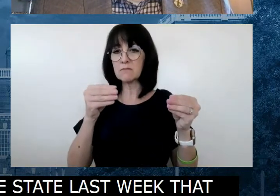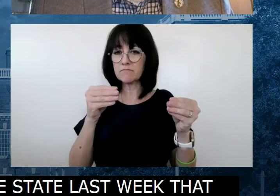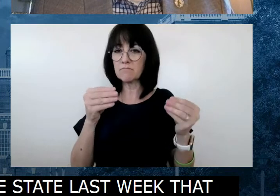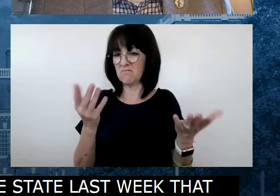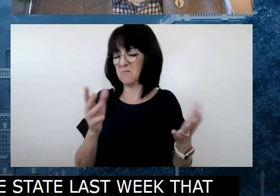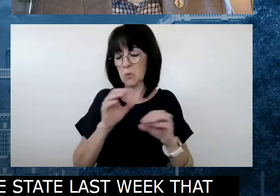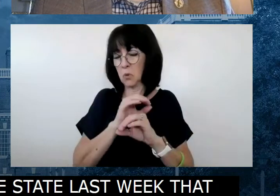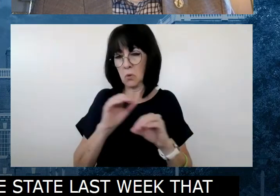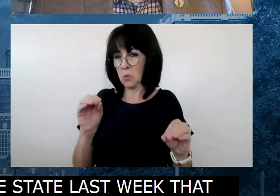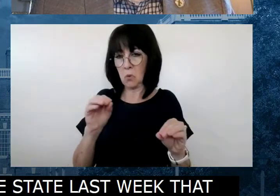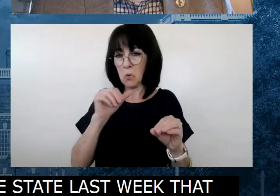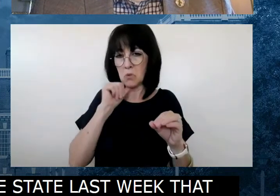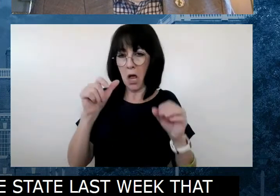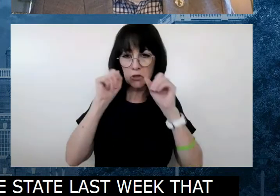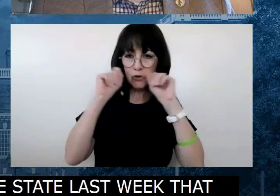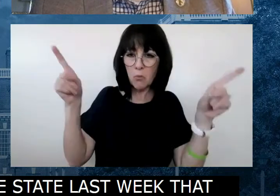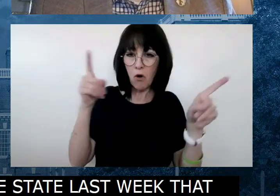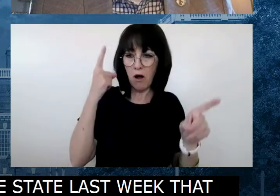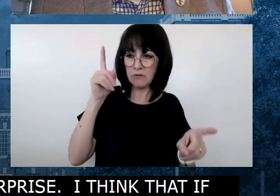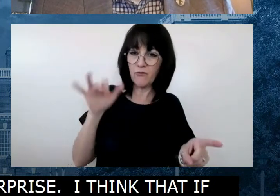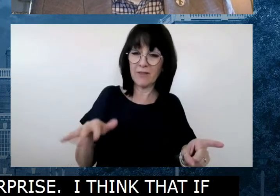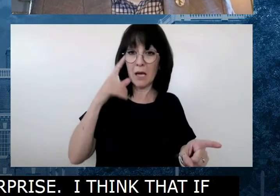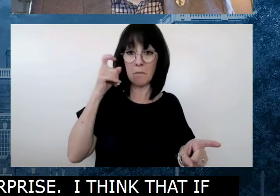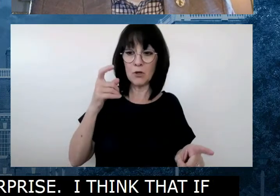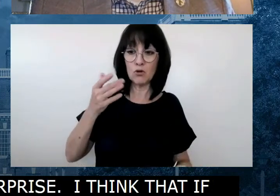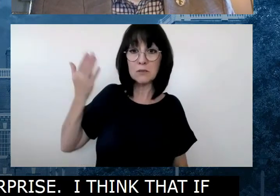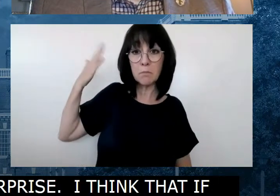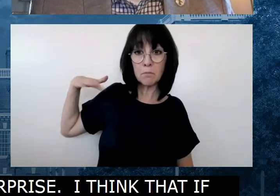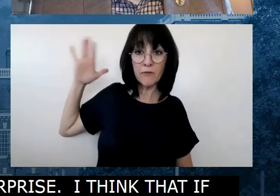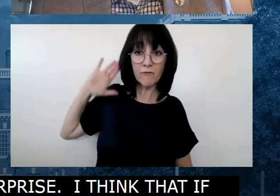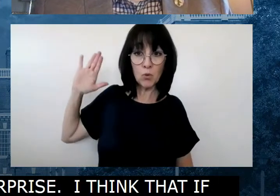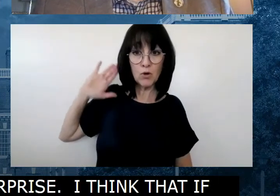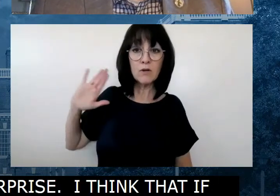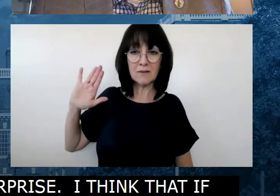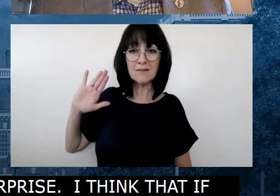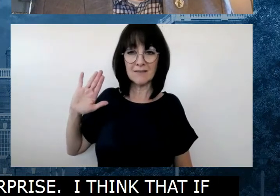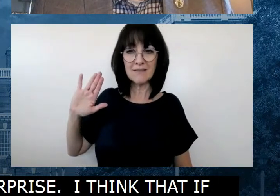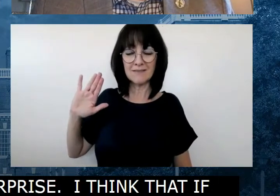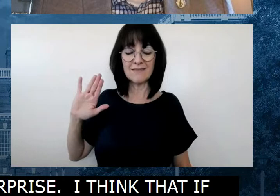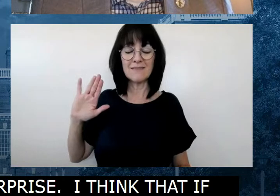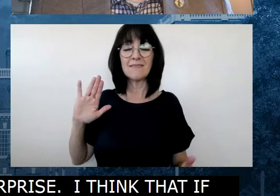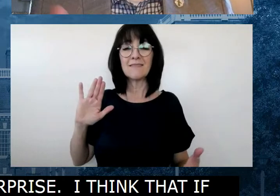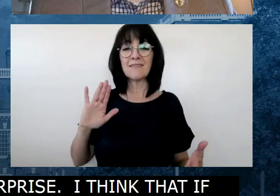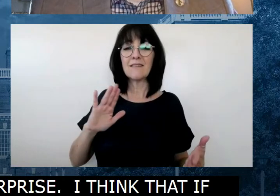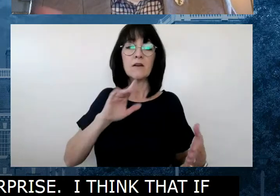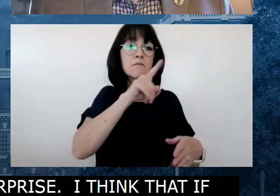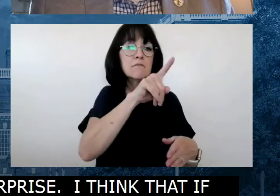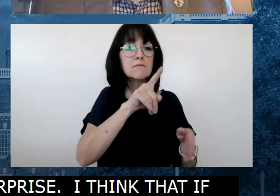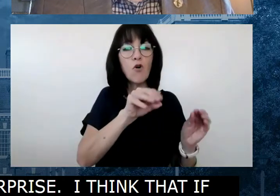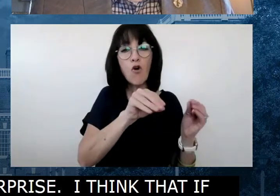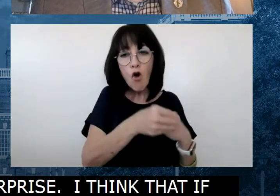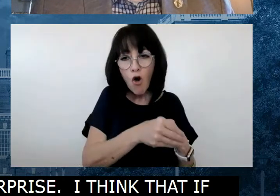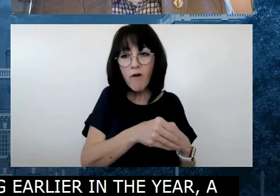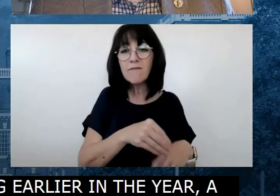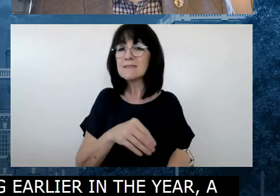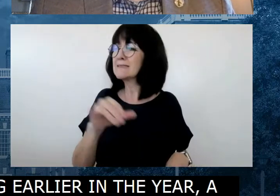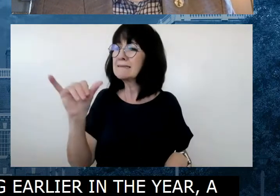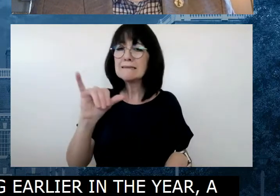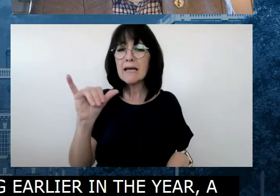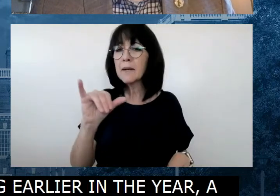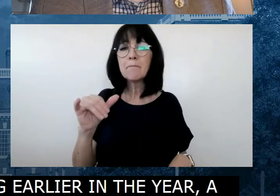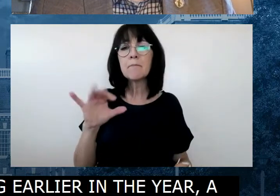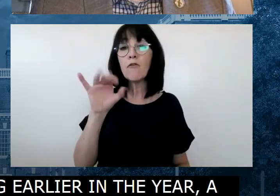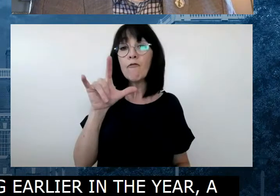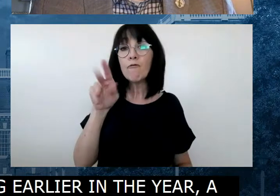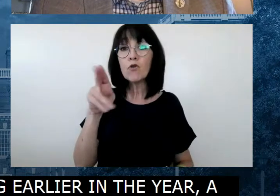Dr. Hong earlier in the year, a lot of vaccines are done through the pharmacy network. Flu vaccines, huge providers are